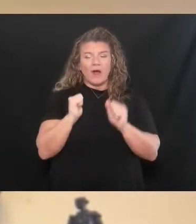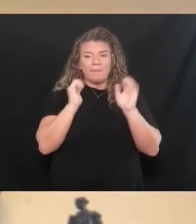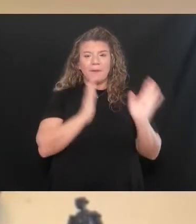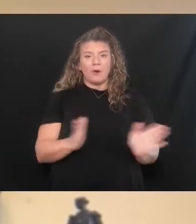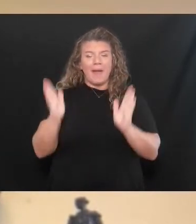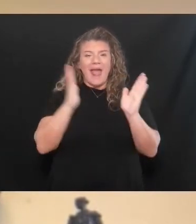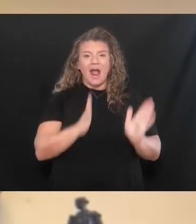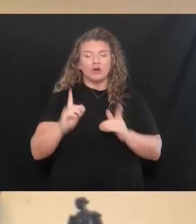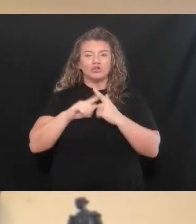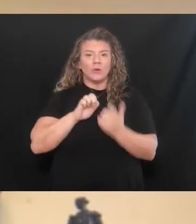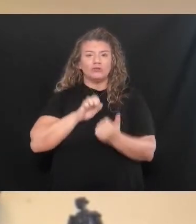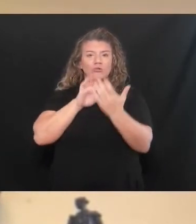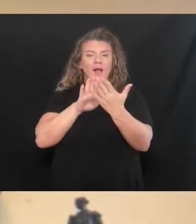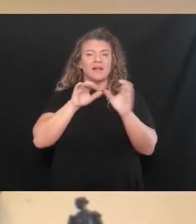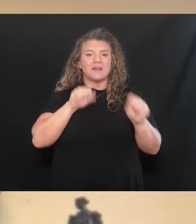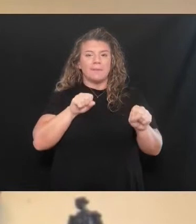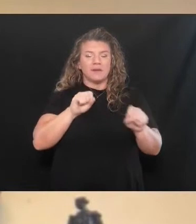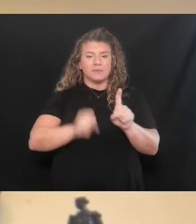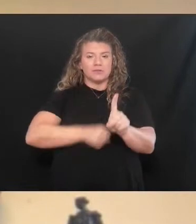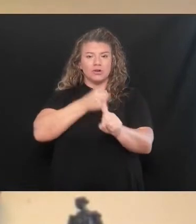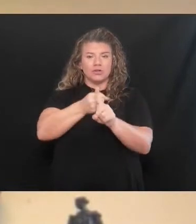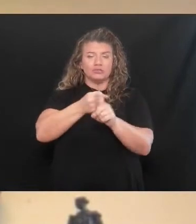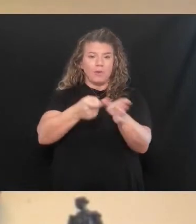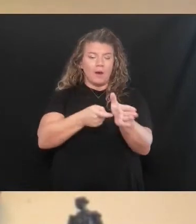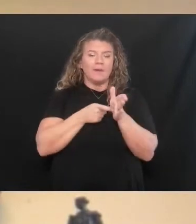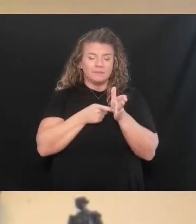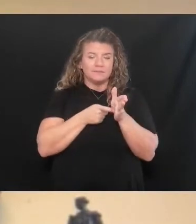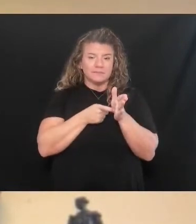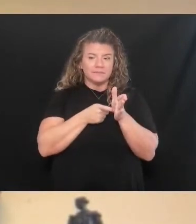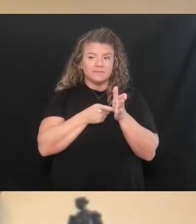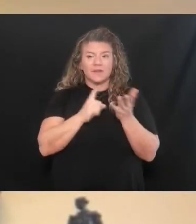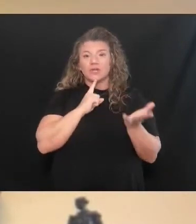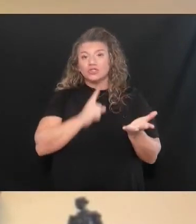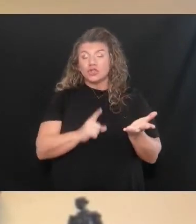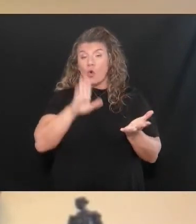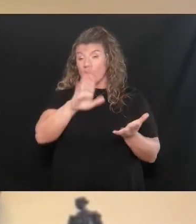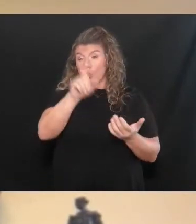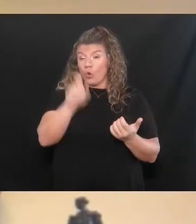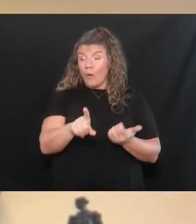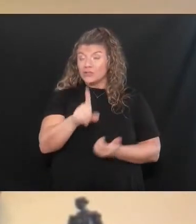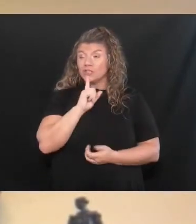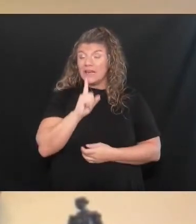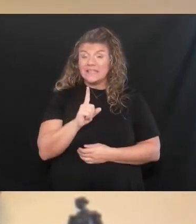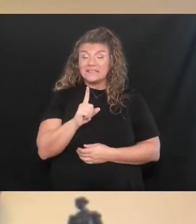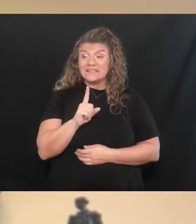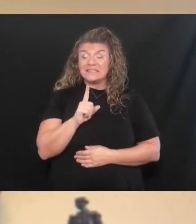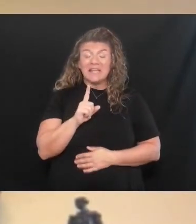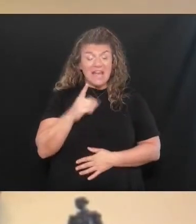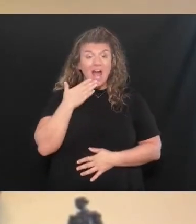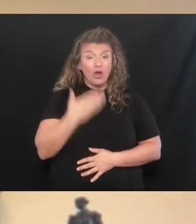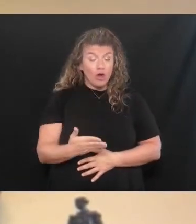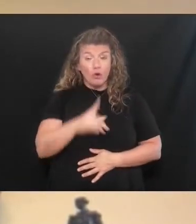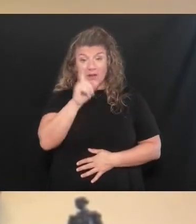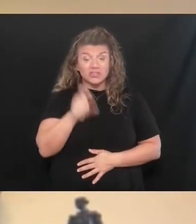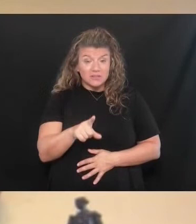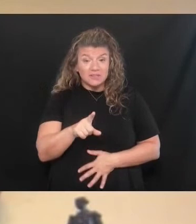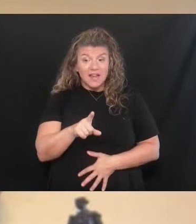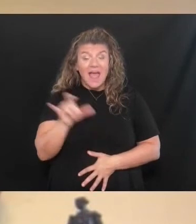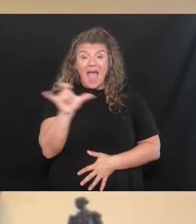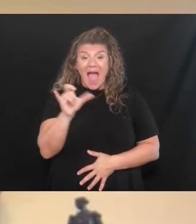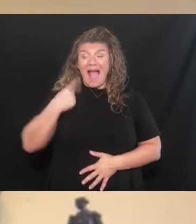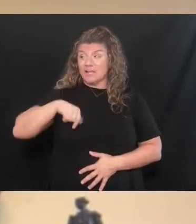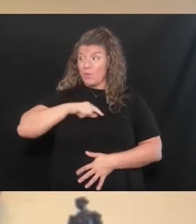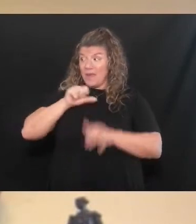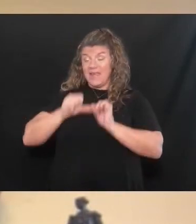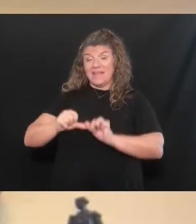prepared to address a possible surge requirement. So your question is is a good one as we continue